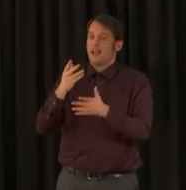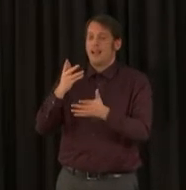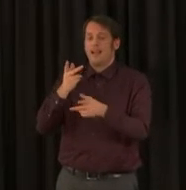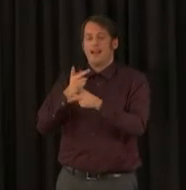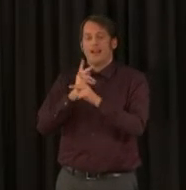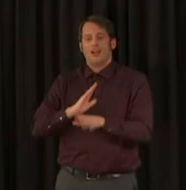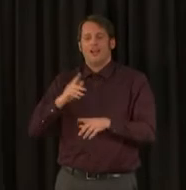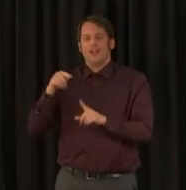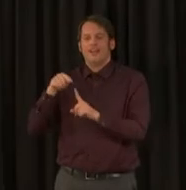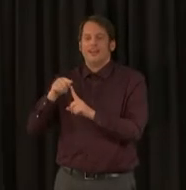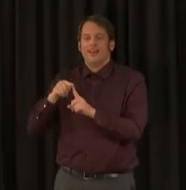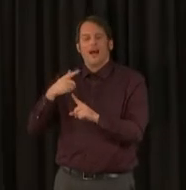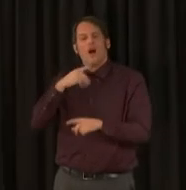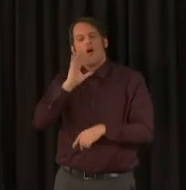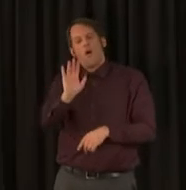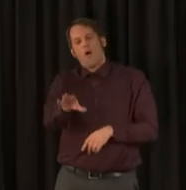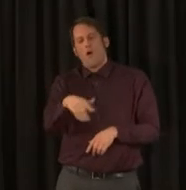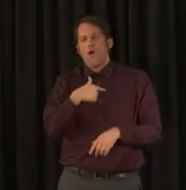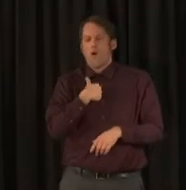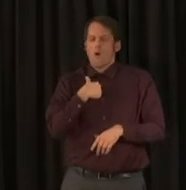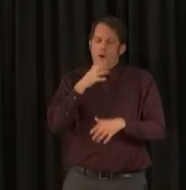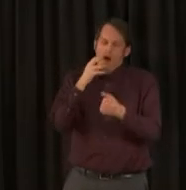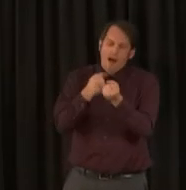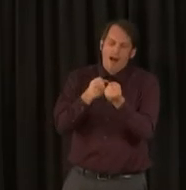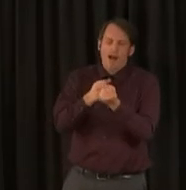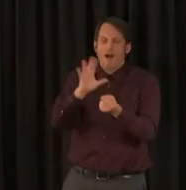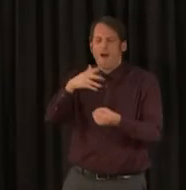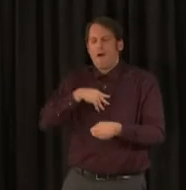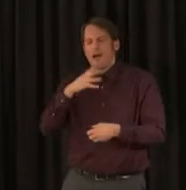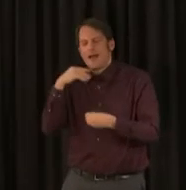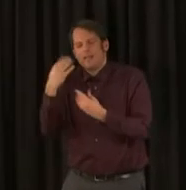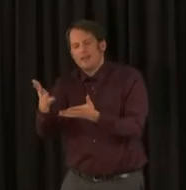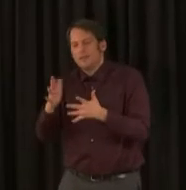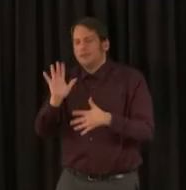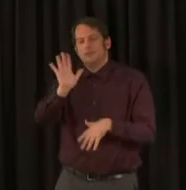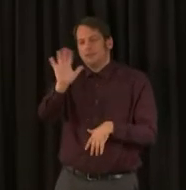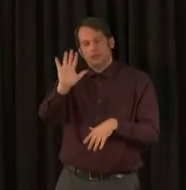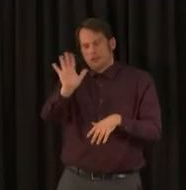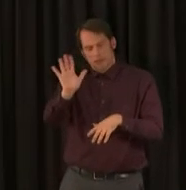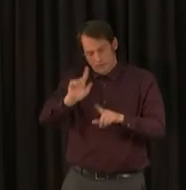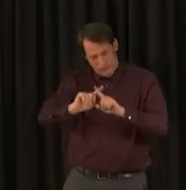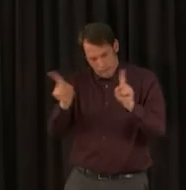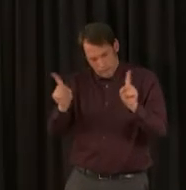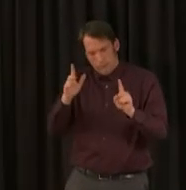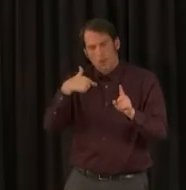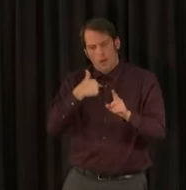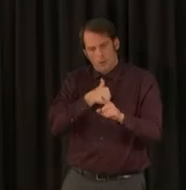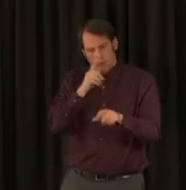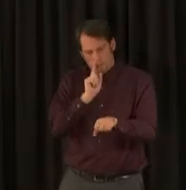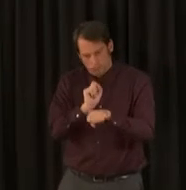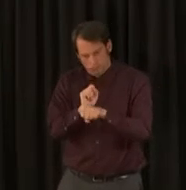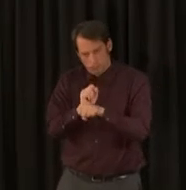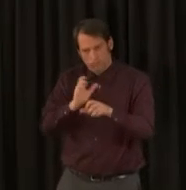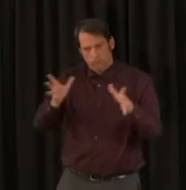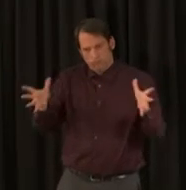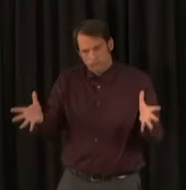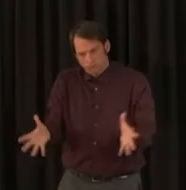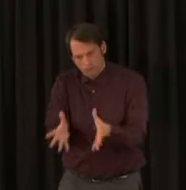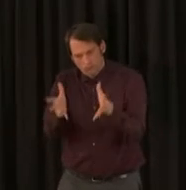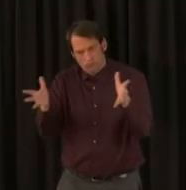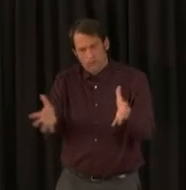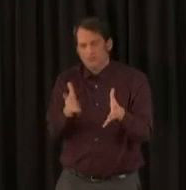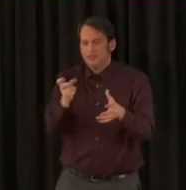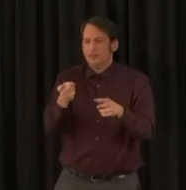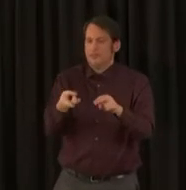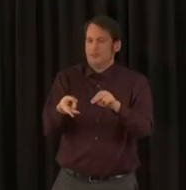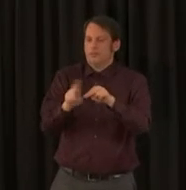is different than I'm going to make sure I shepherd you through this process. And I think that getting that assurance,